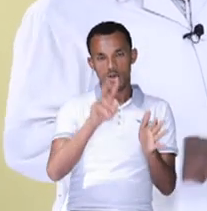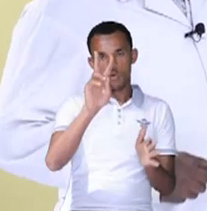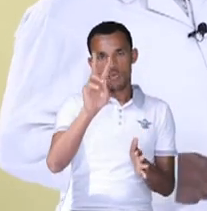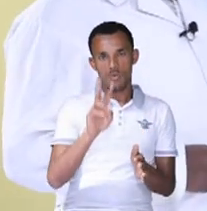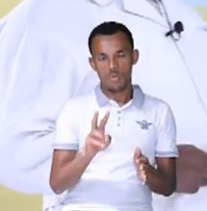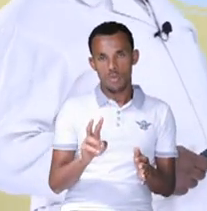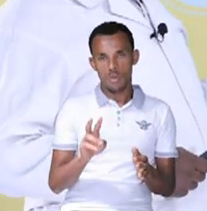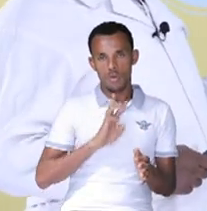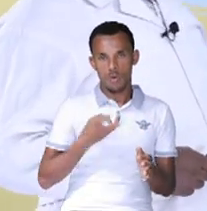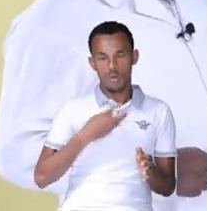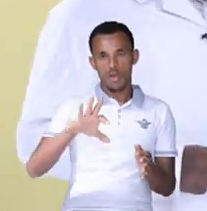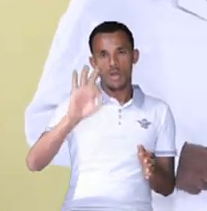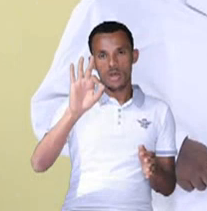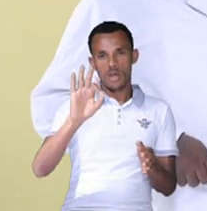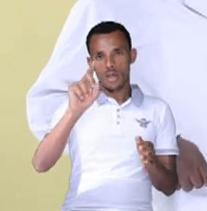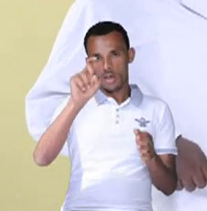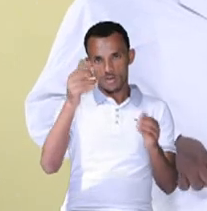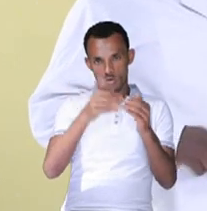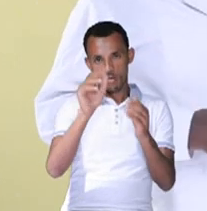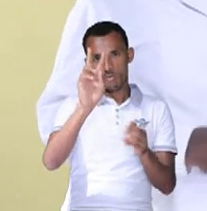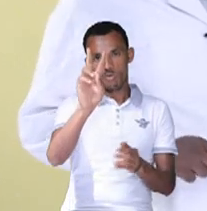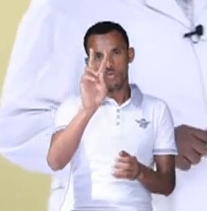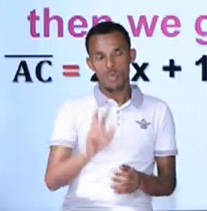2. So we get finally x is equal to 2.